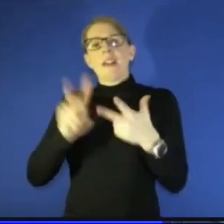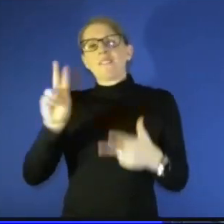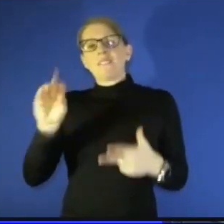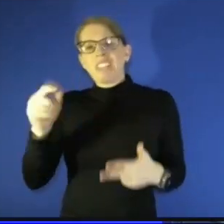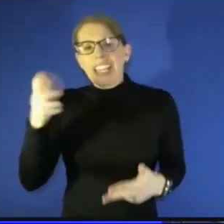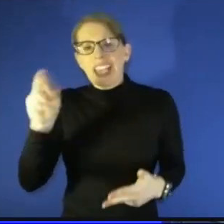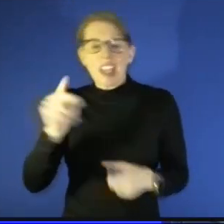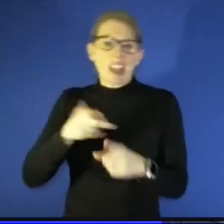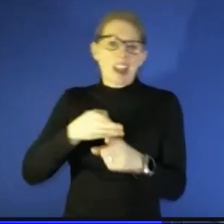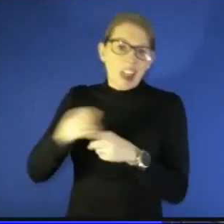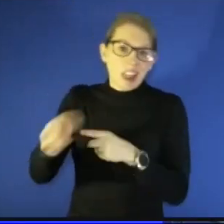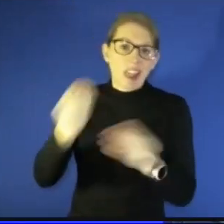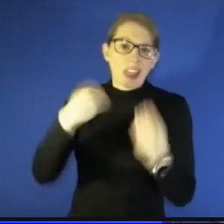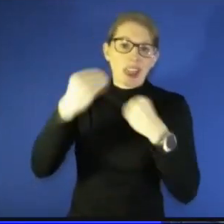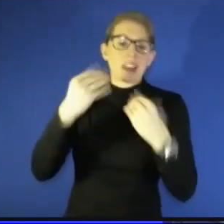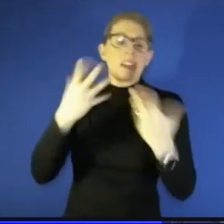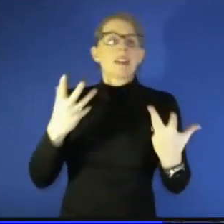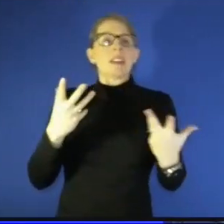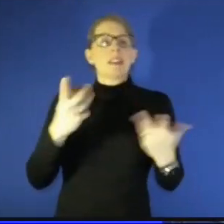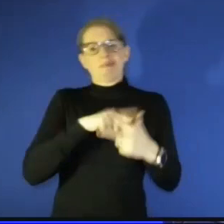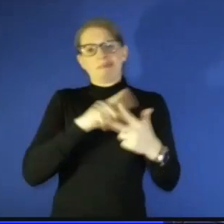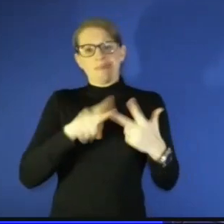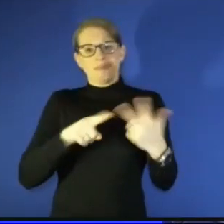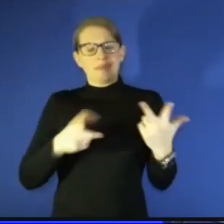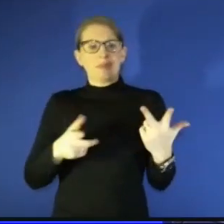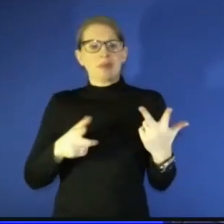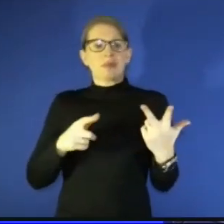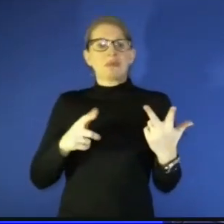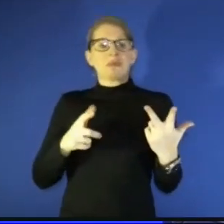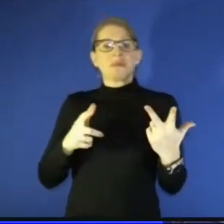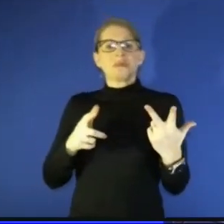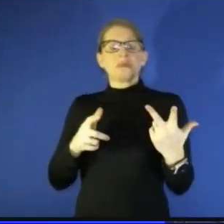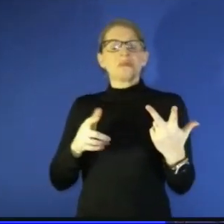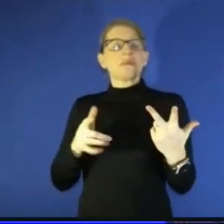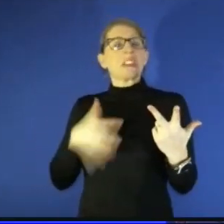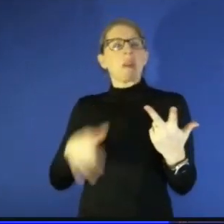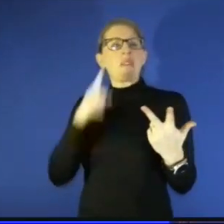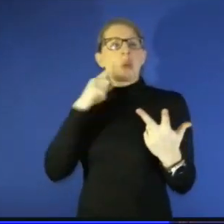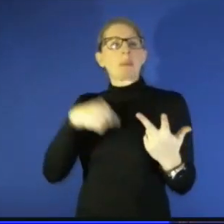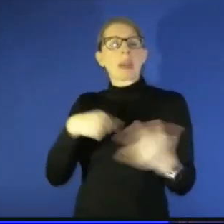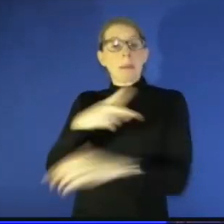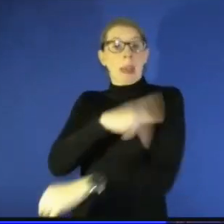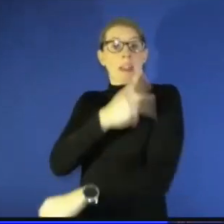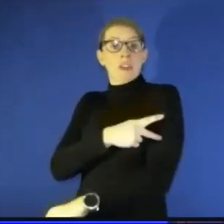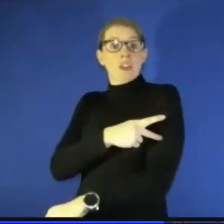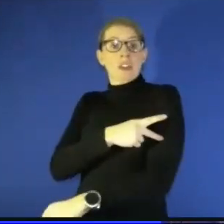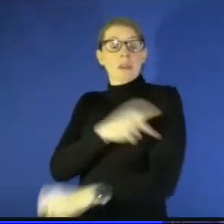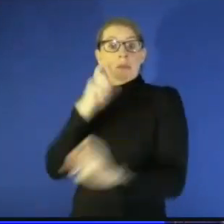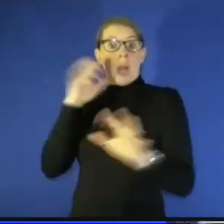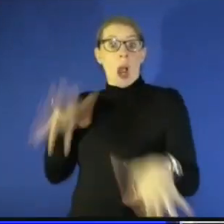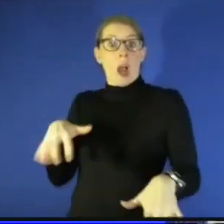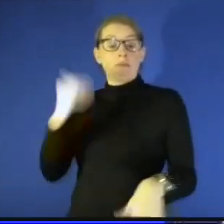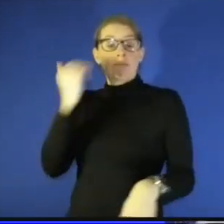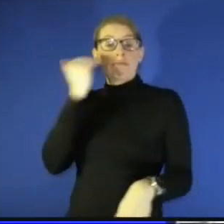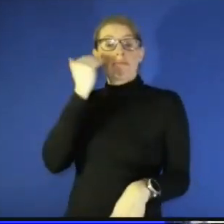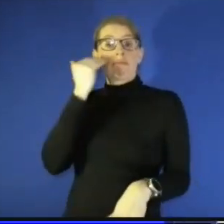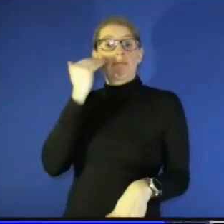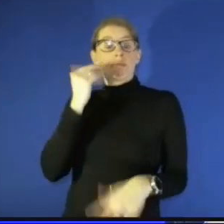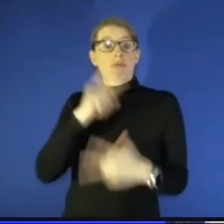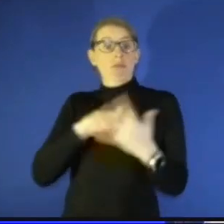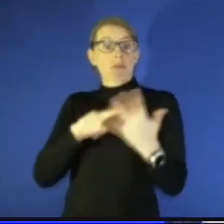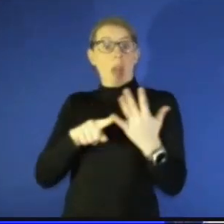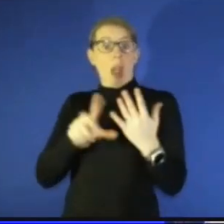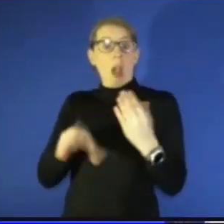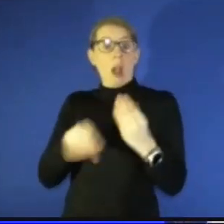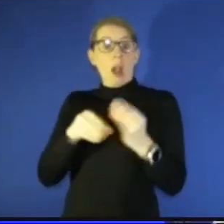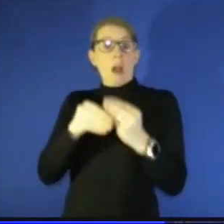things. So it's not uncommon for patients to be quite surprised to know that these things add up to changes